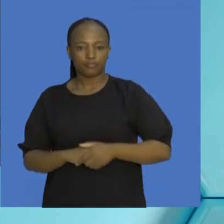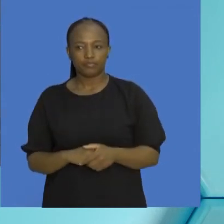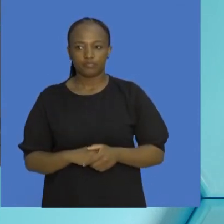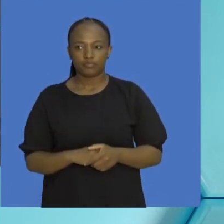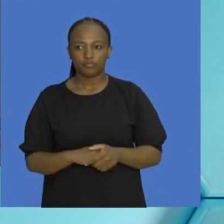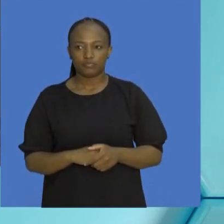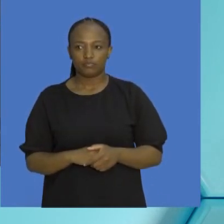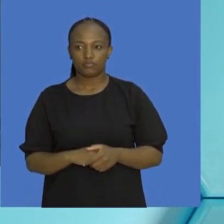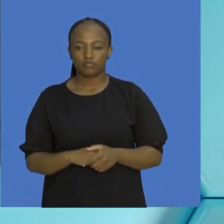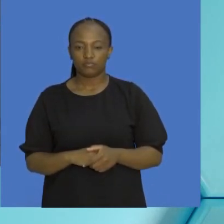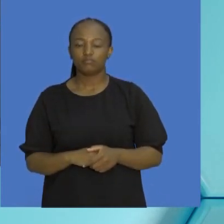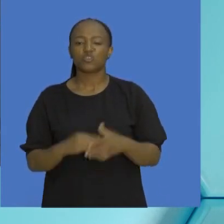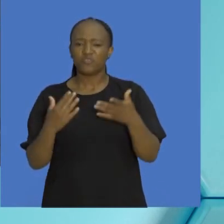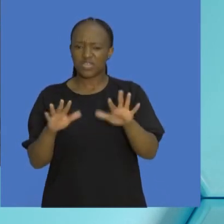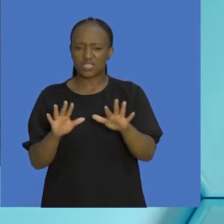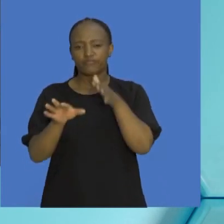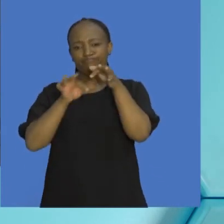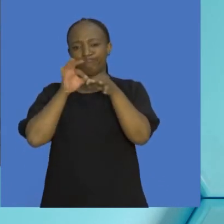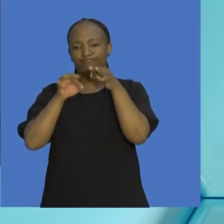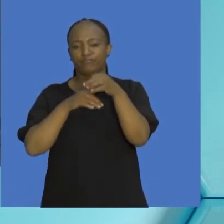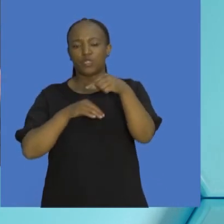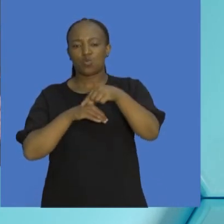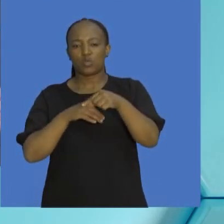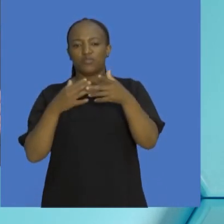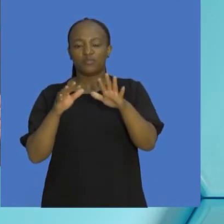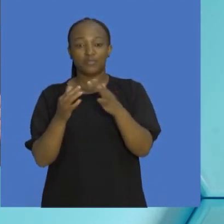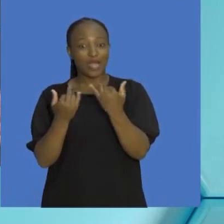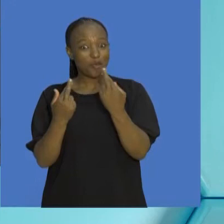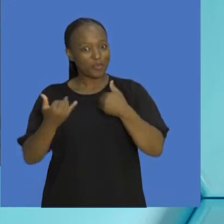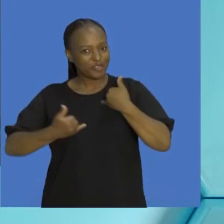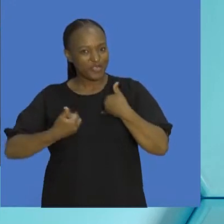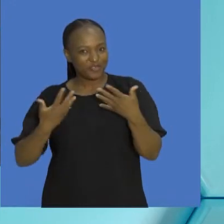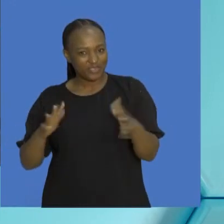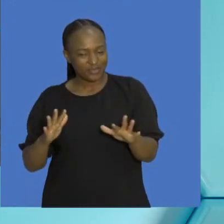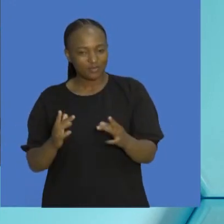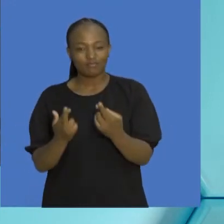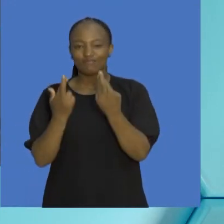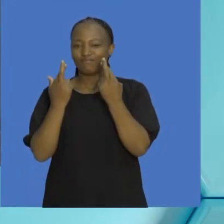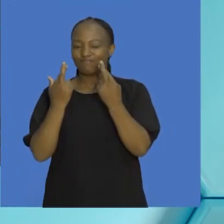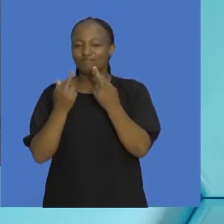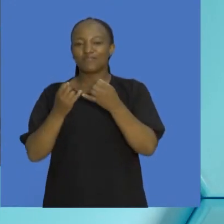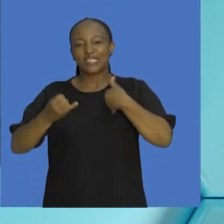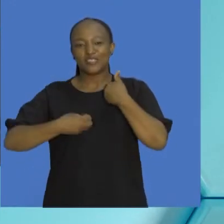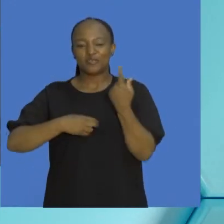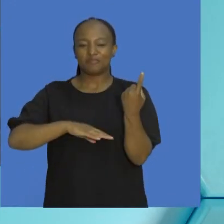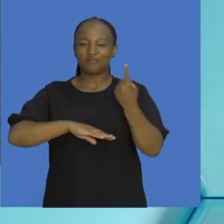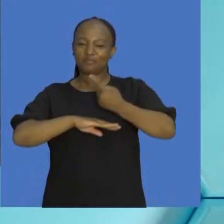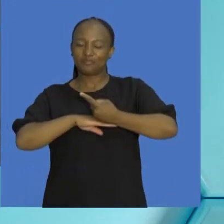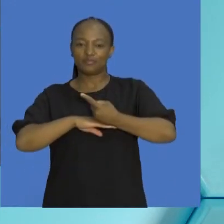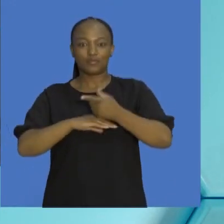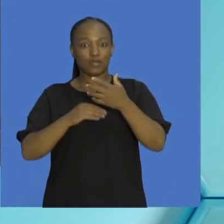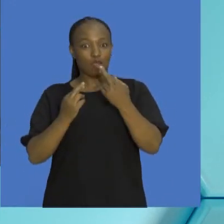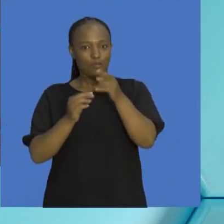of that. So we have our quartiles. I hope guys you enjoyed today, and we had